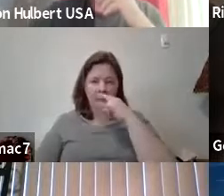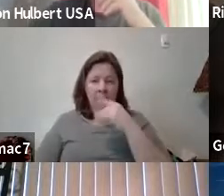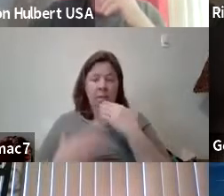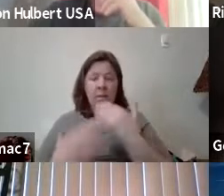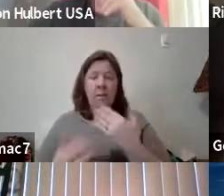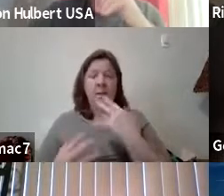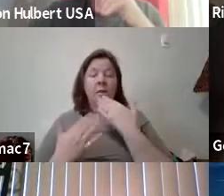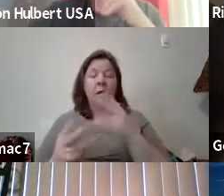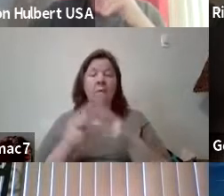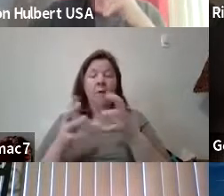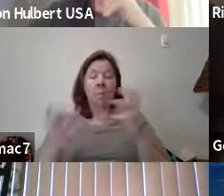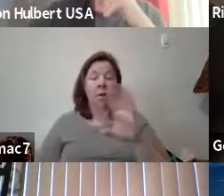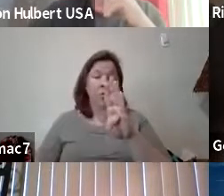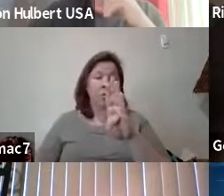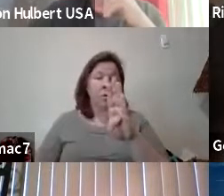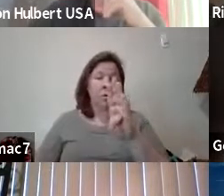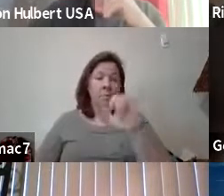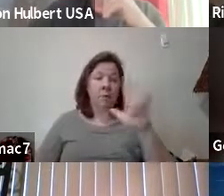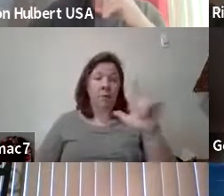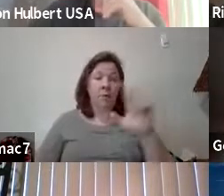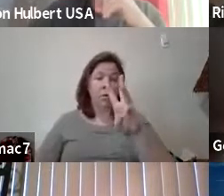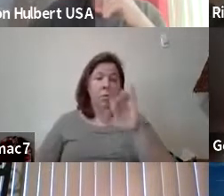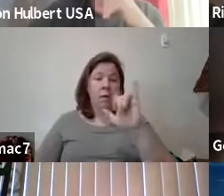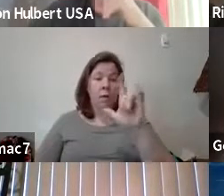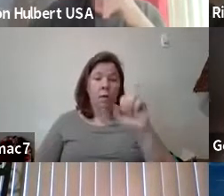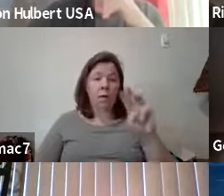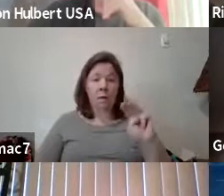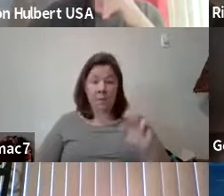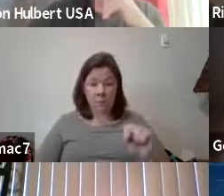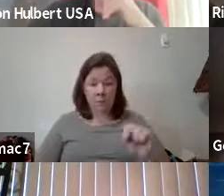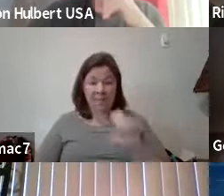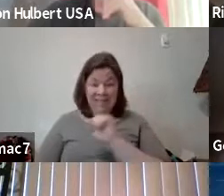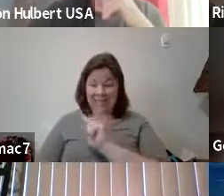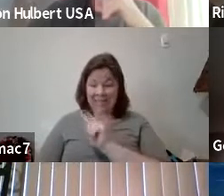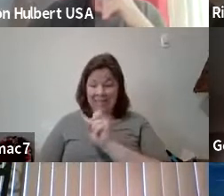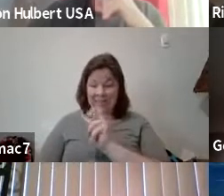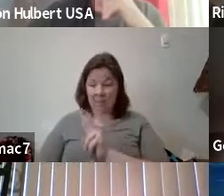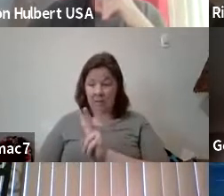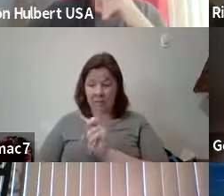much, Dr. Bill Williams. Thank you very much, Marina. And Stephen, as always, thank you for your passionate